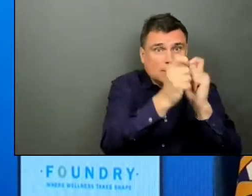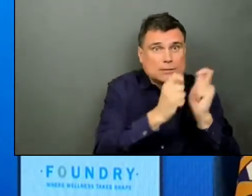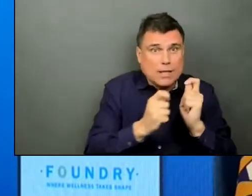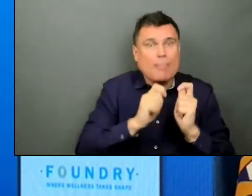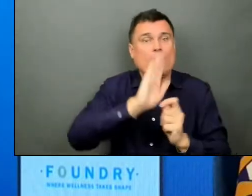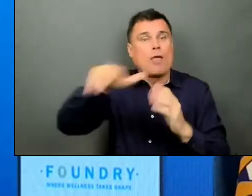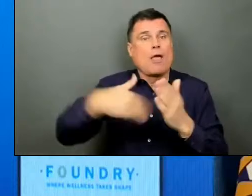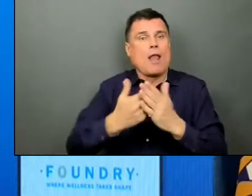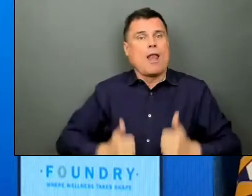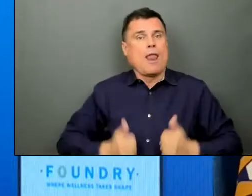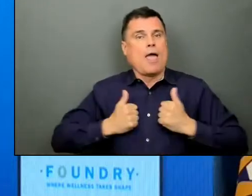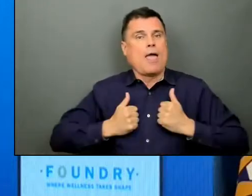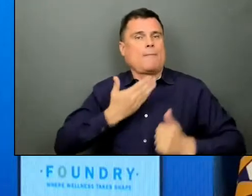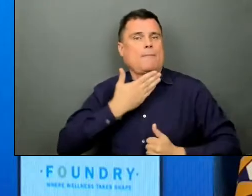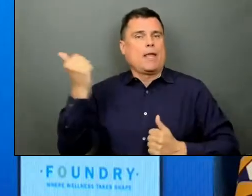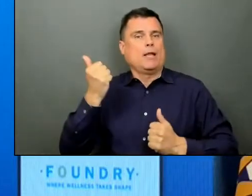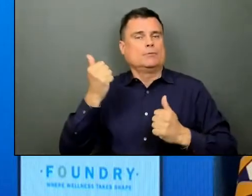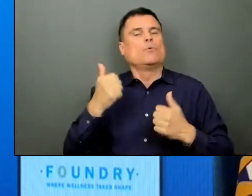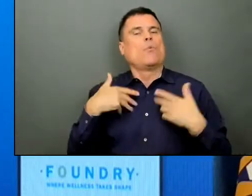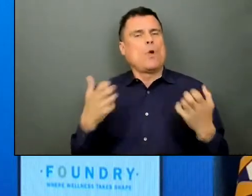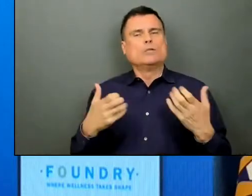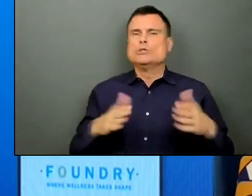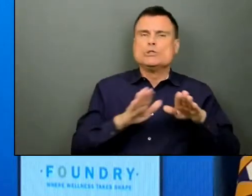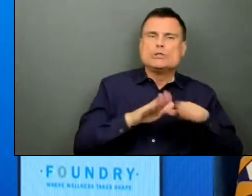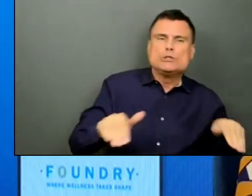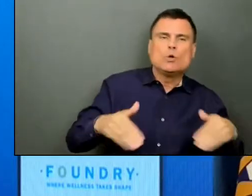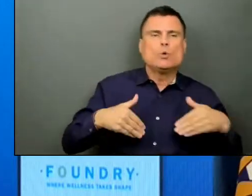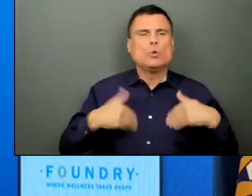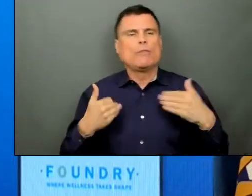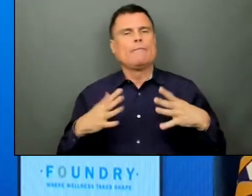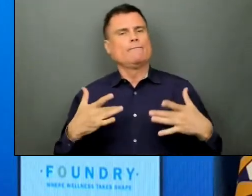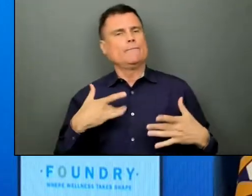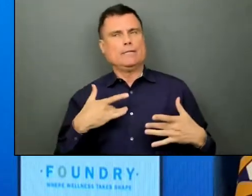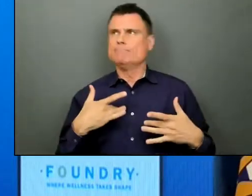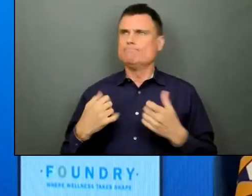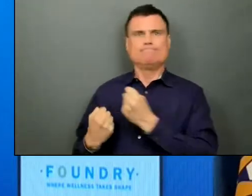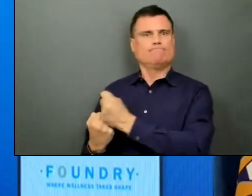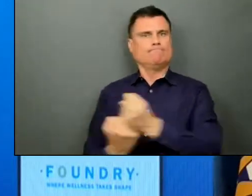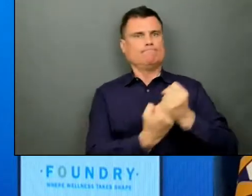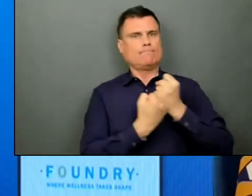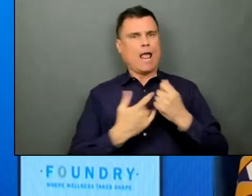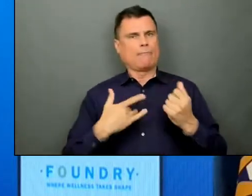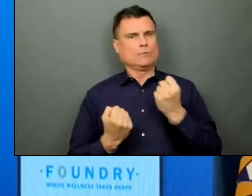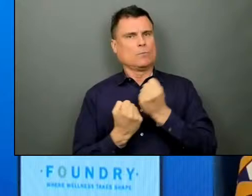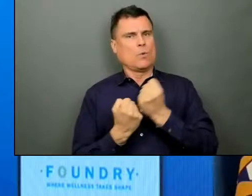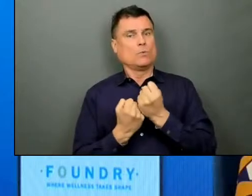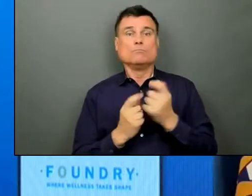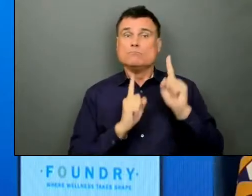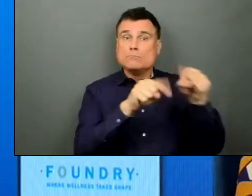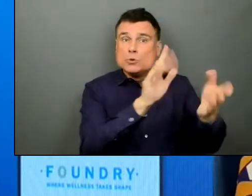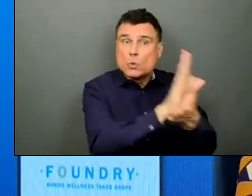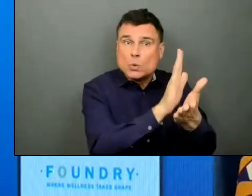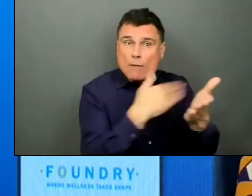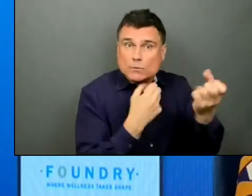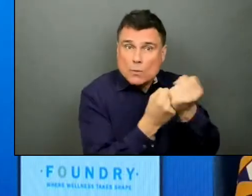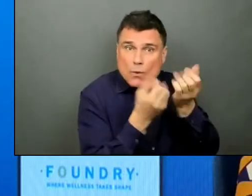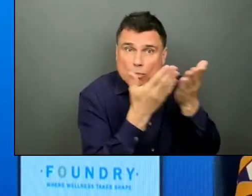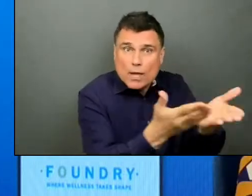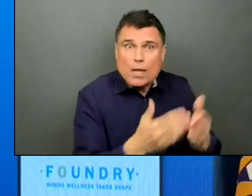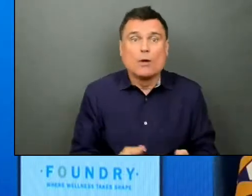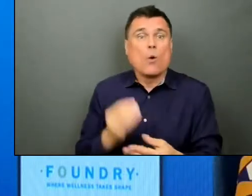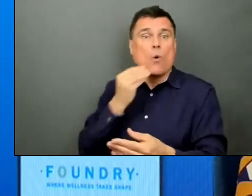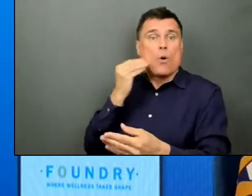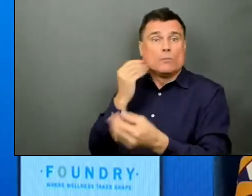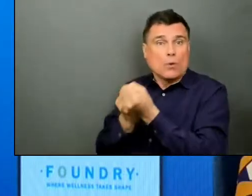communities, in their homes. And just last week, I was here with Minister Dean and Minister Jennifer Whiteside, Minister of Education,